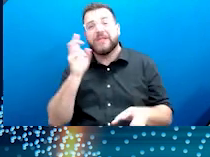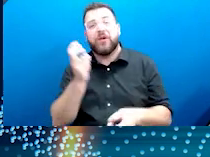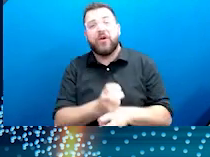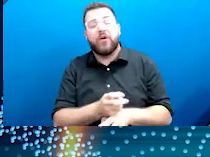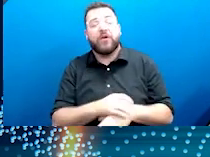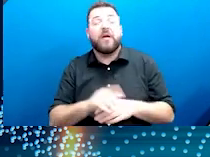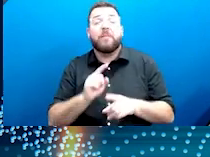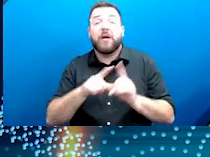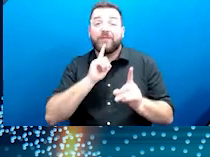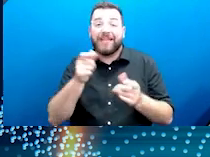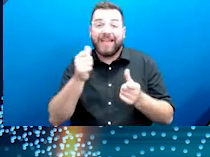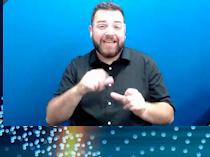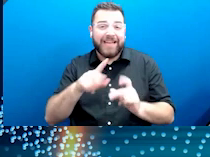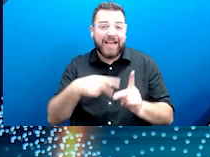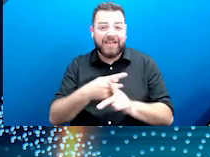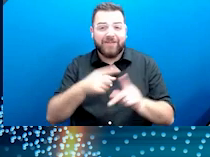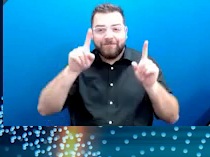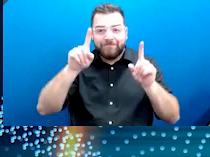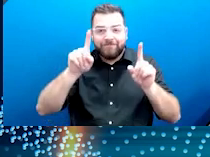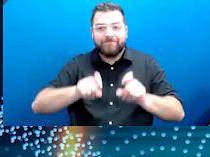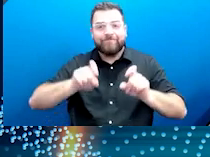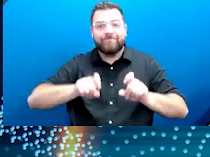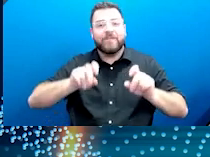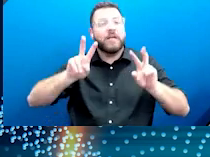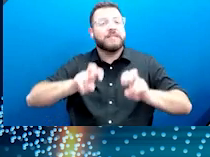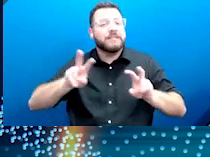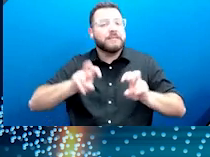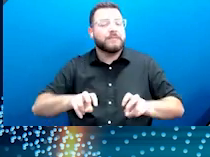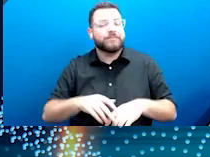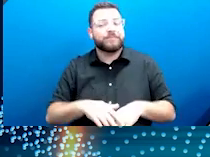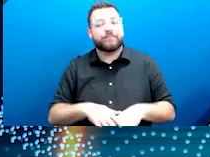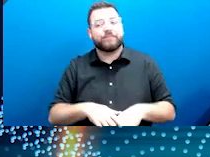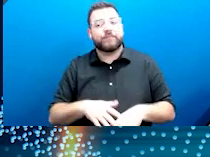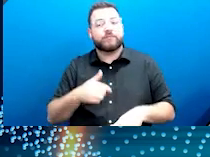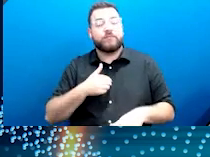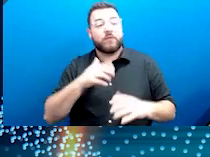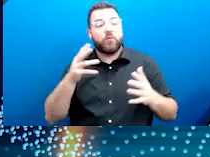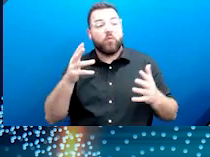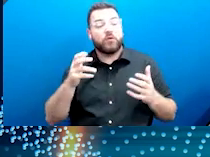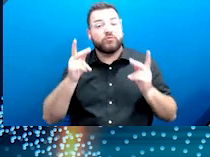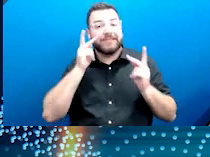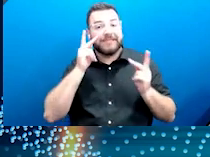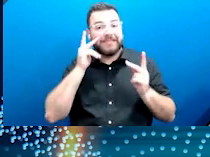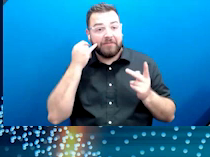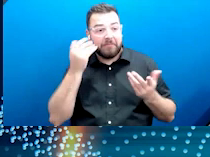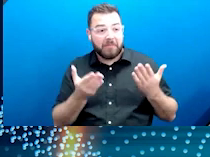of assessment. So I just wanted to see if we could